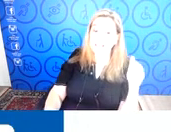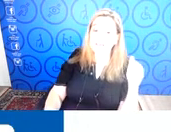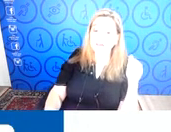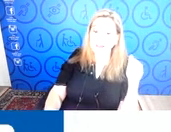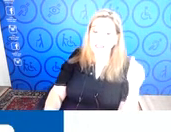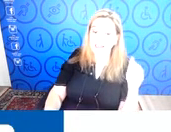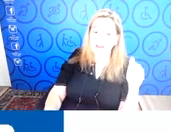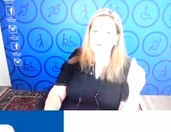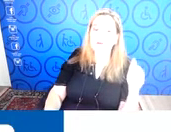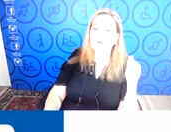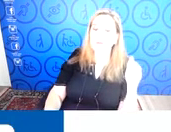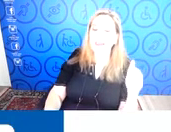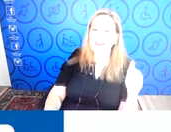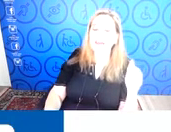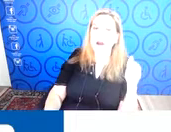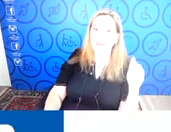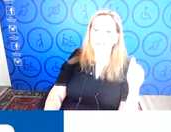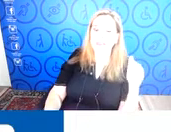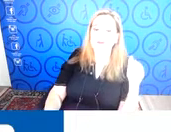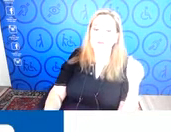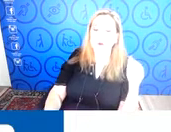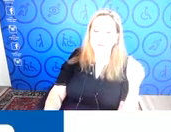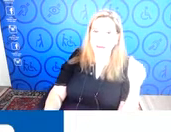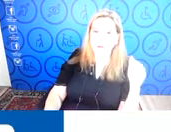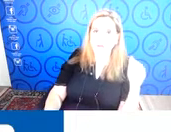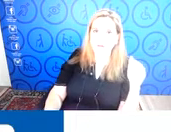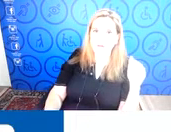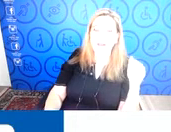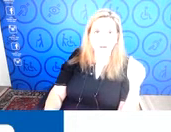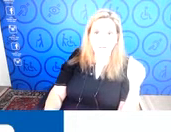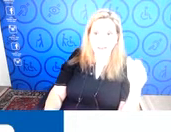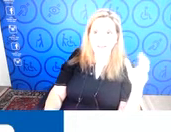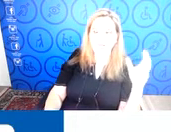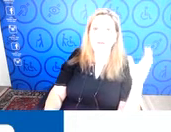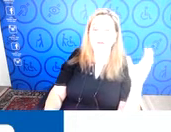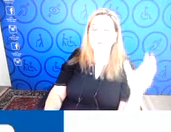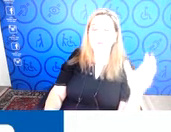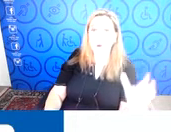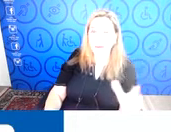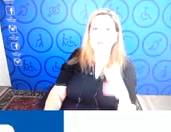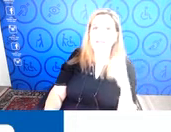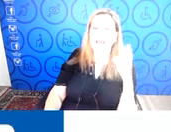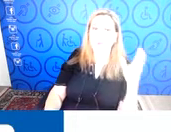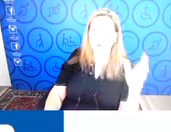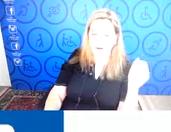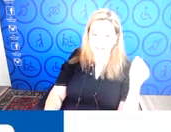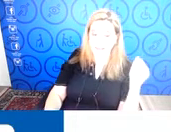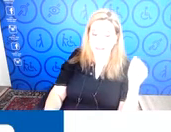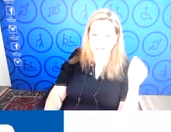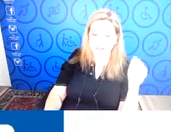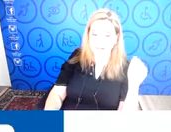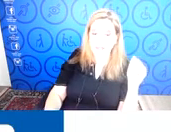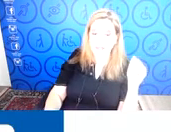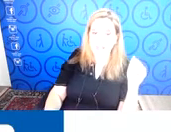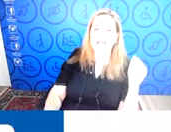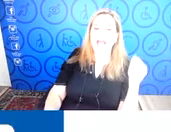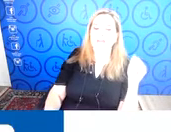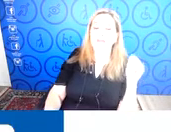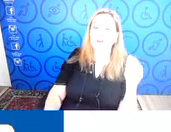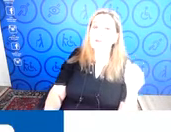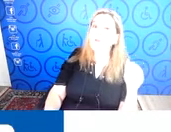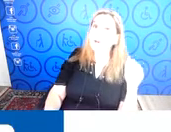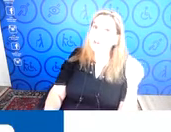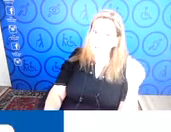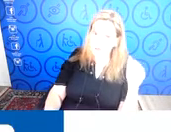meet face-to-face, we will make our meeting even more powerful and more effective with more members and more participants.